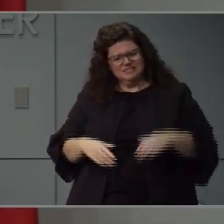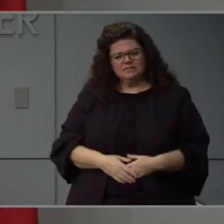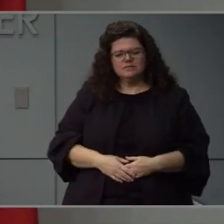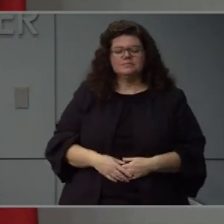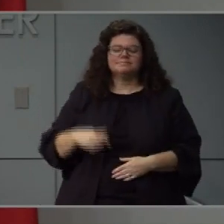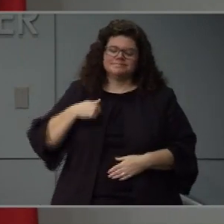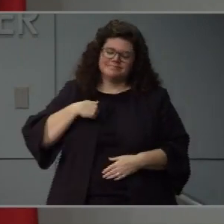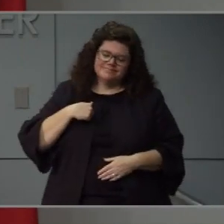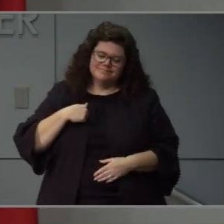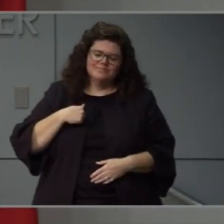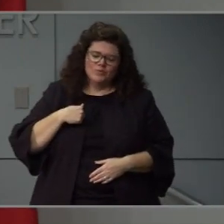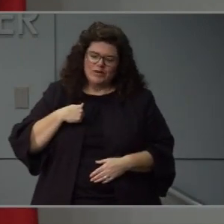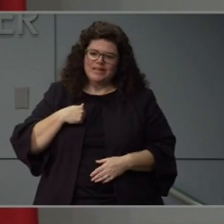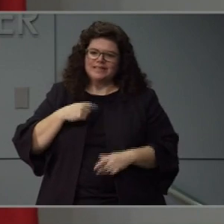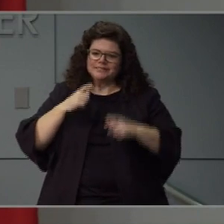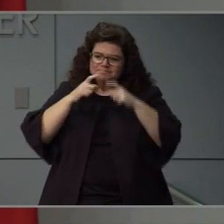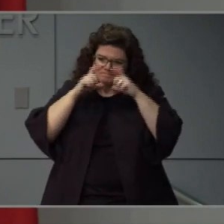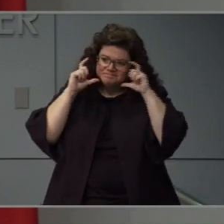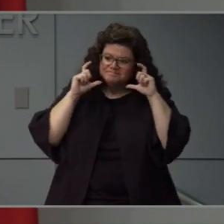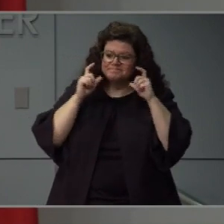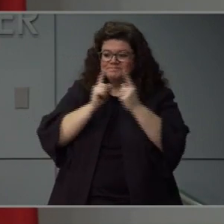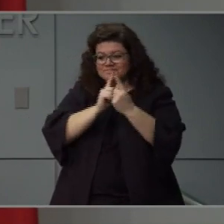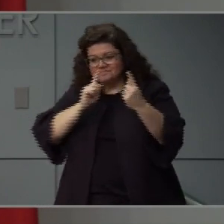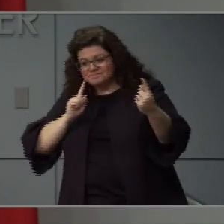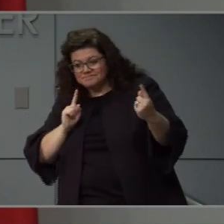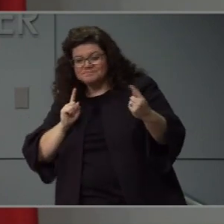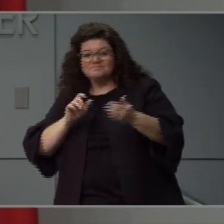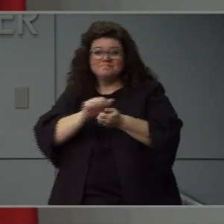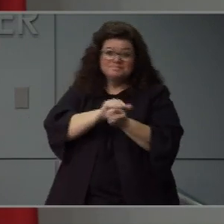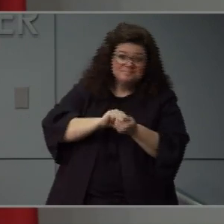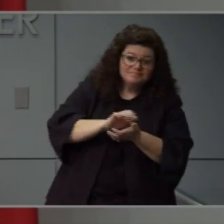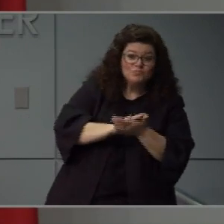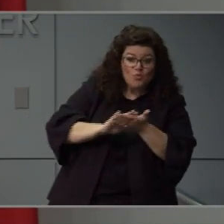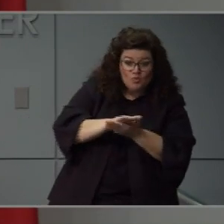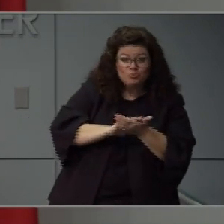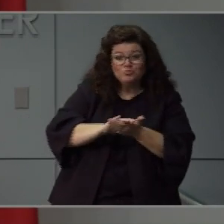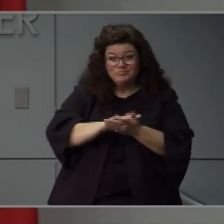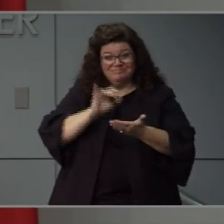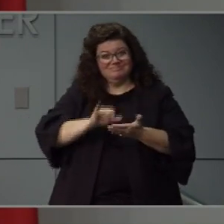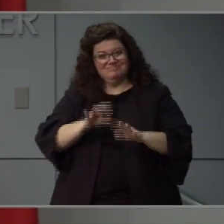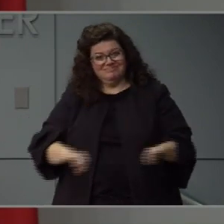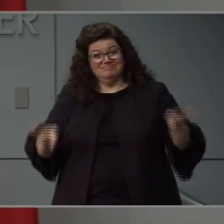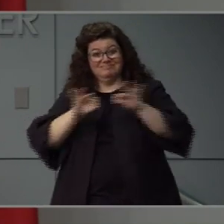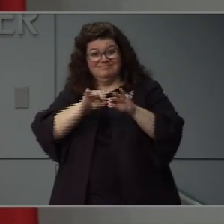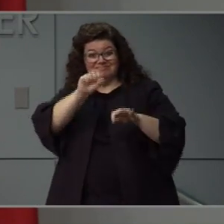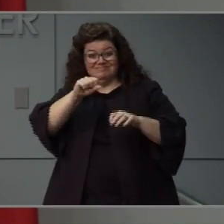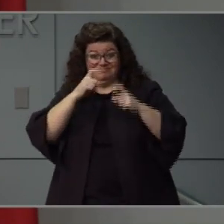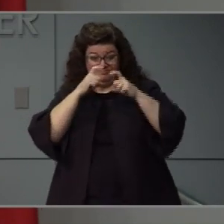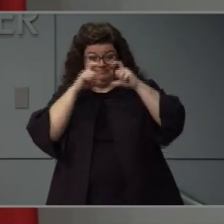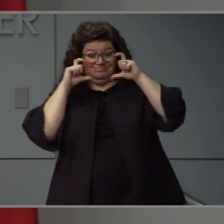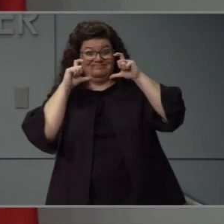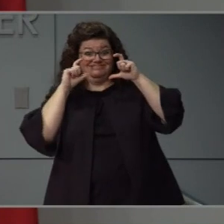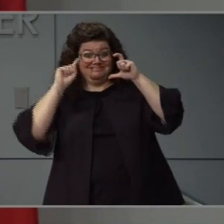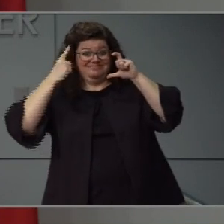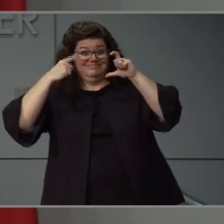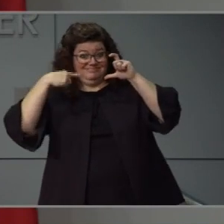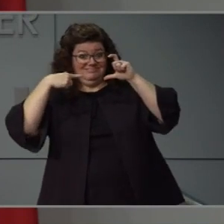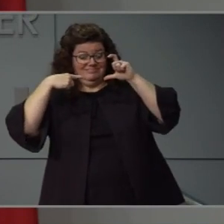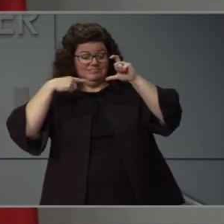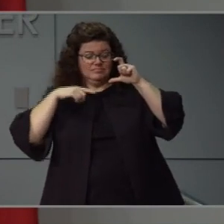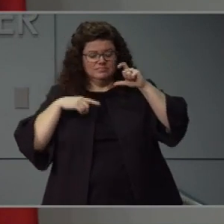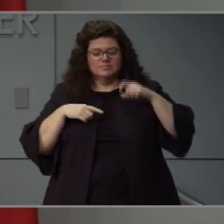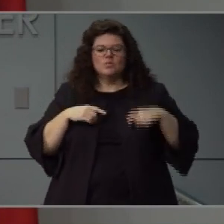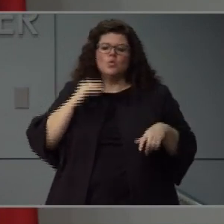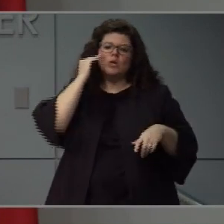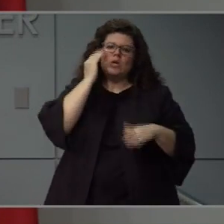W's. Wearing face coverings is a very core component to what we are recommending for folks. We know that there are